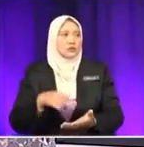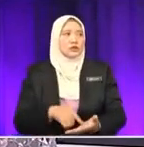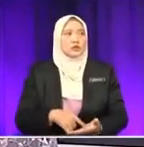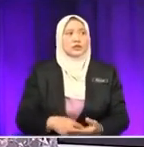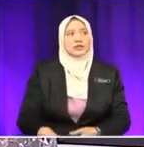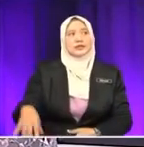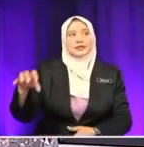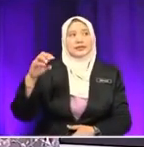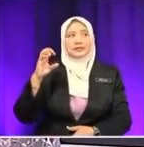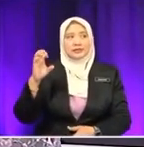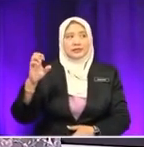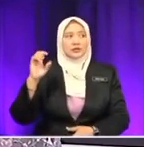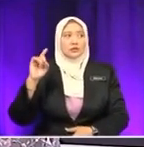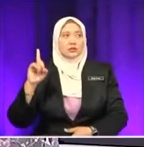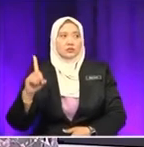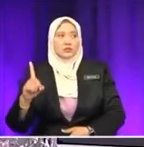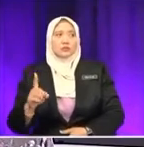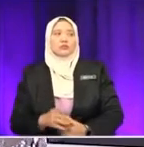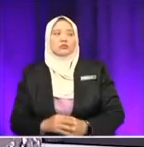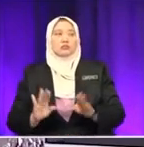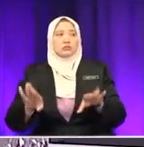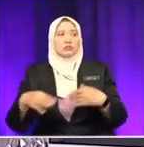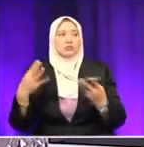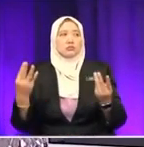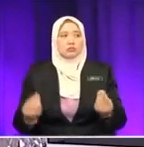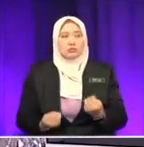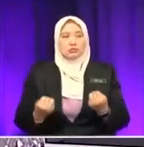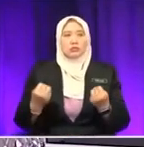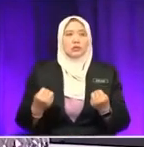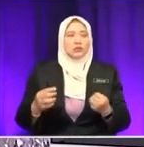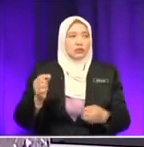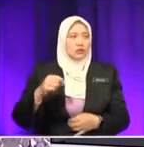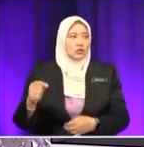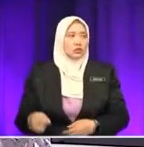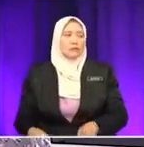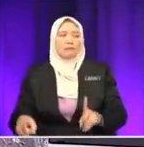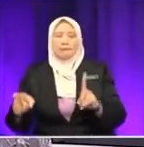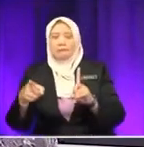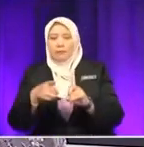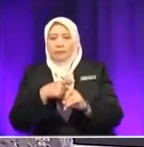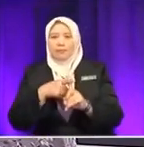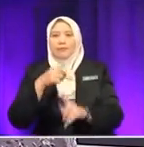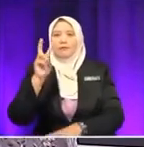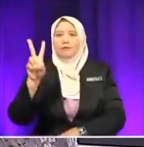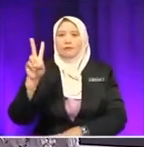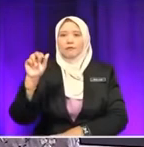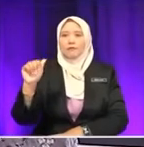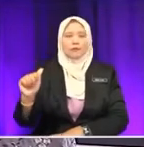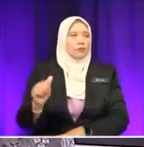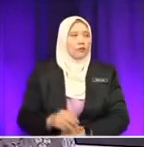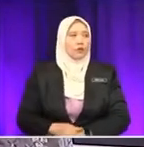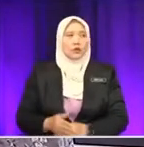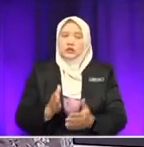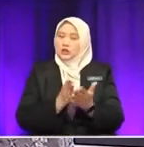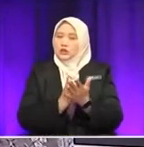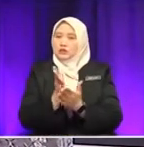E1. So how would you write that in your sentence? Plus VA, Tivia. Yep. Plus VA, you have to add it on spontaneously. Mm-hmm.